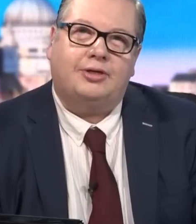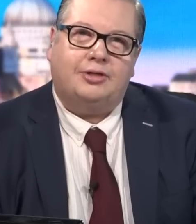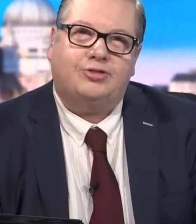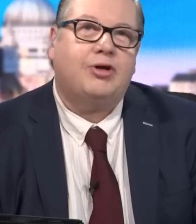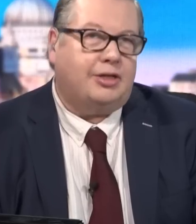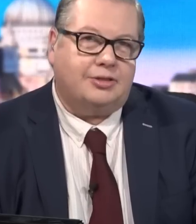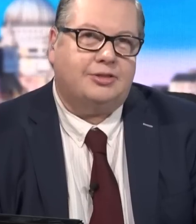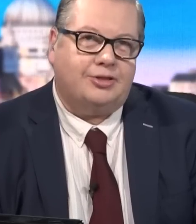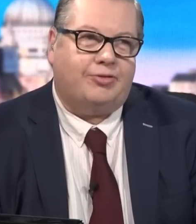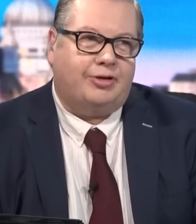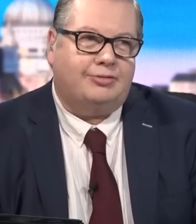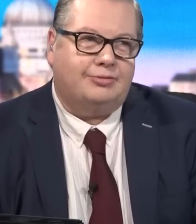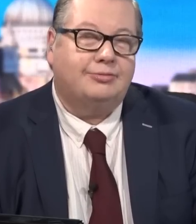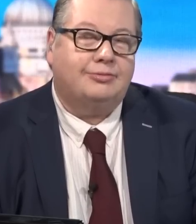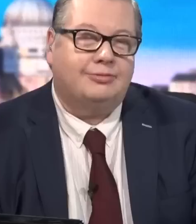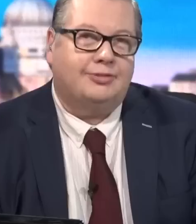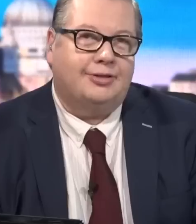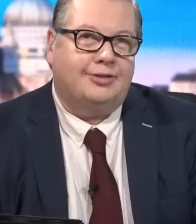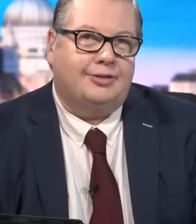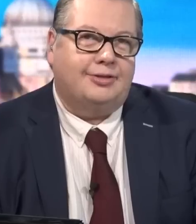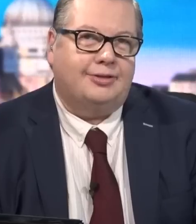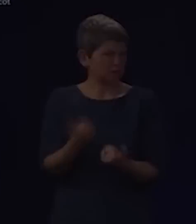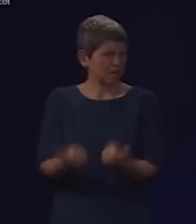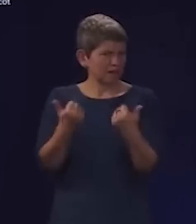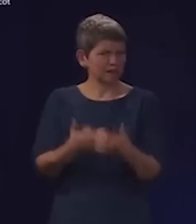the trans scenario.